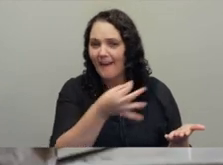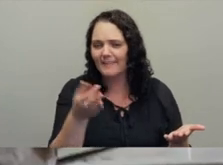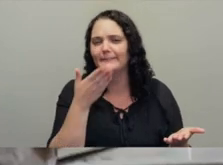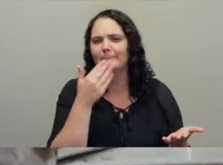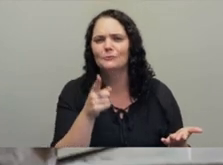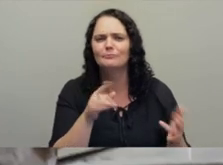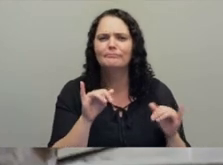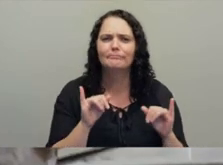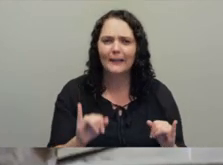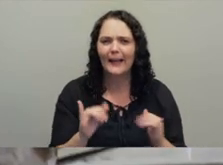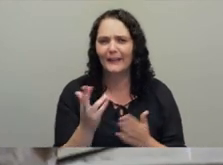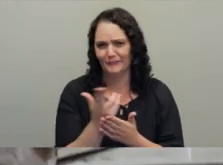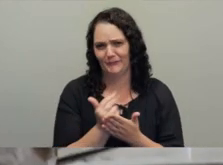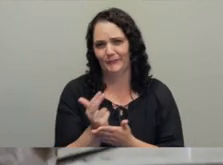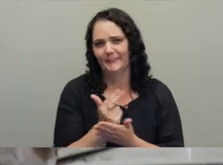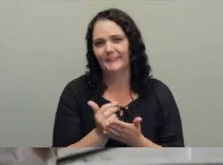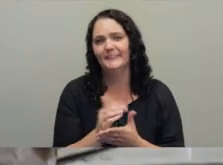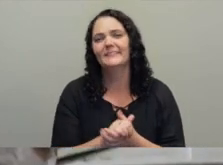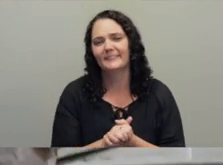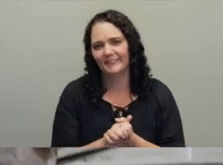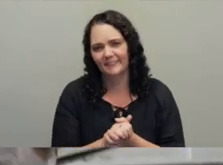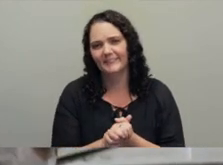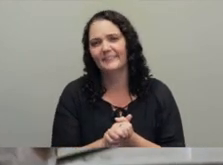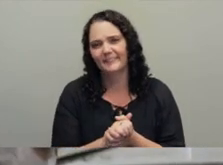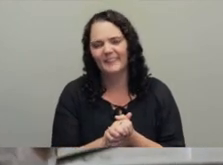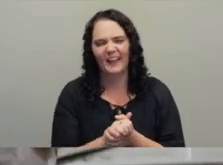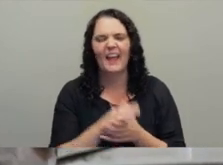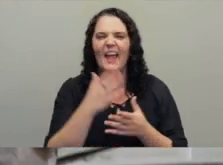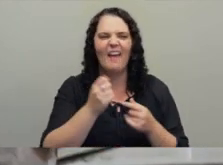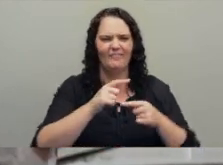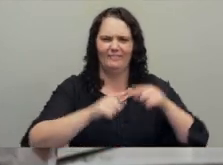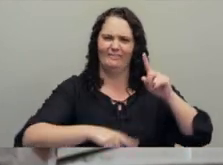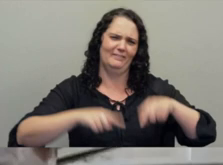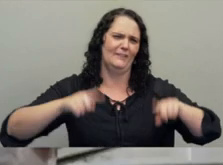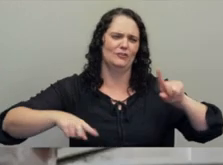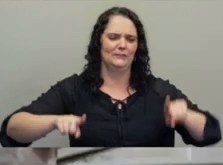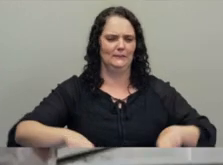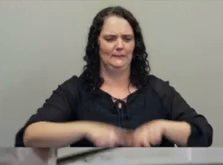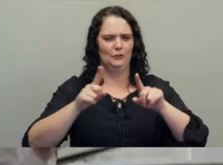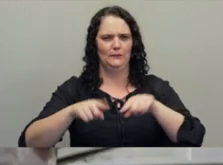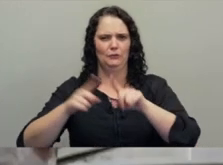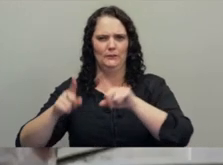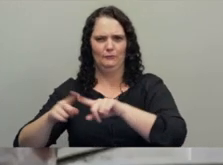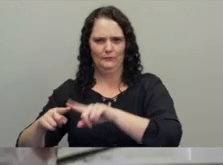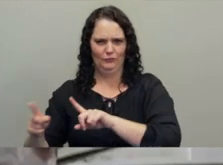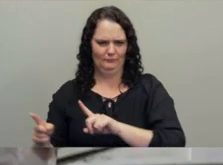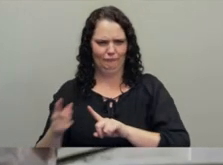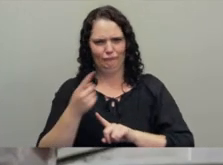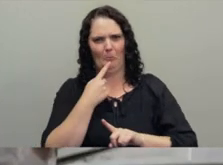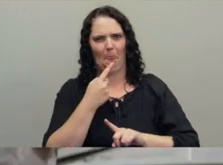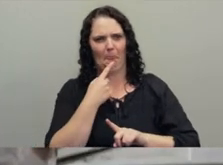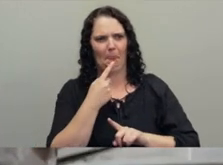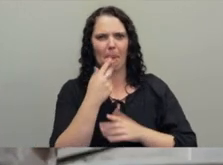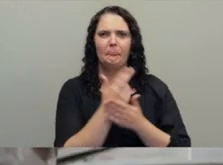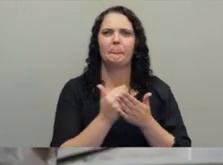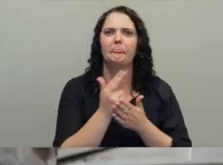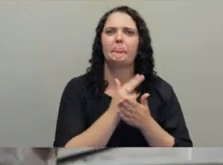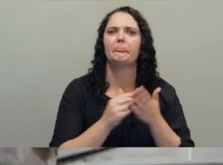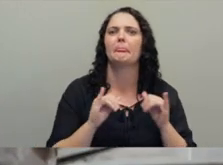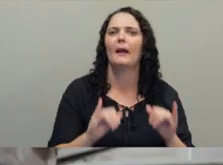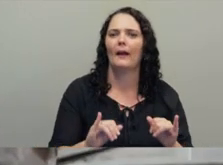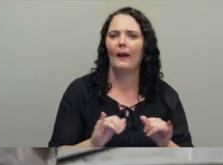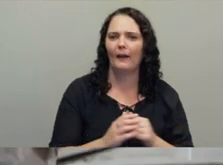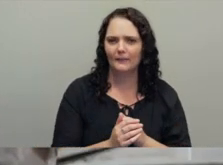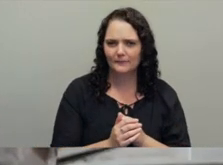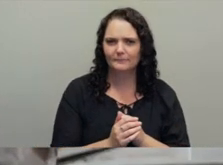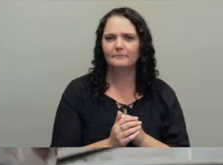we're going to talk about different qualities of badness. And as our exemplar, we're going to use this drawing by Boucher, because Boucher is a